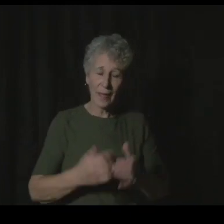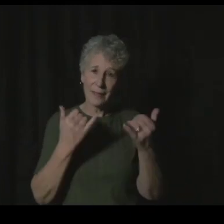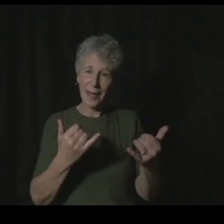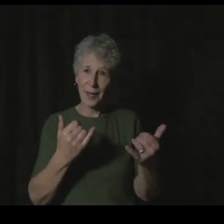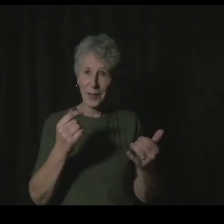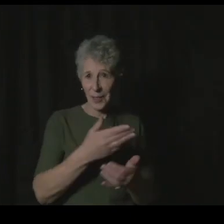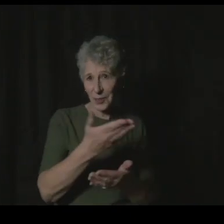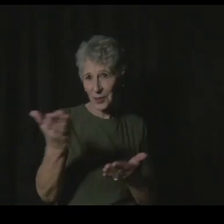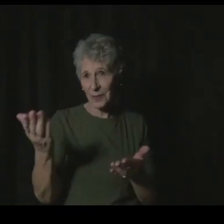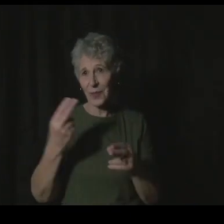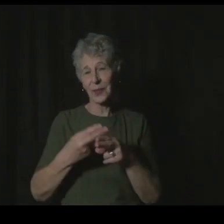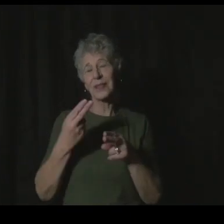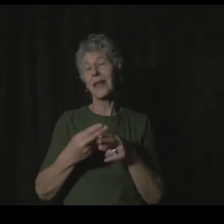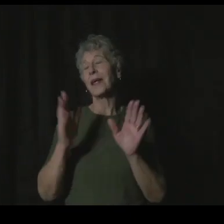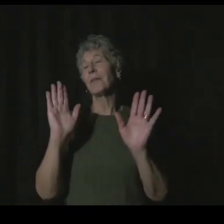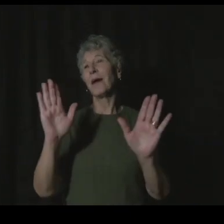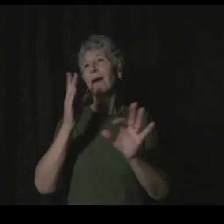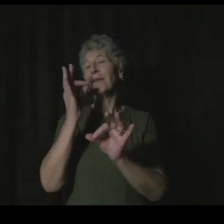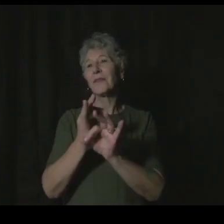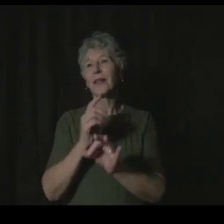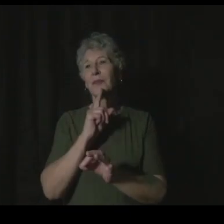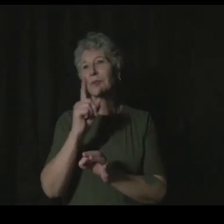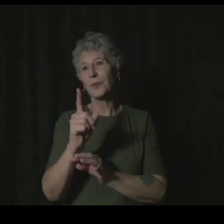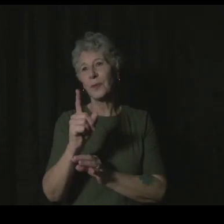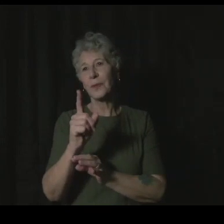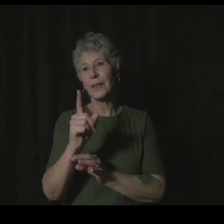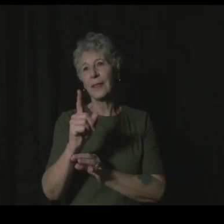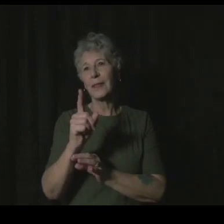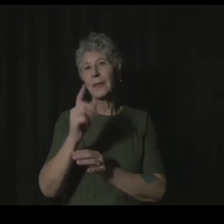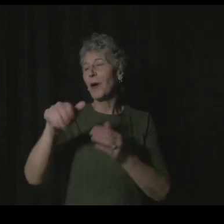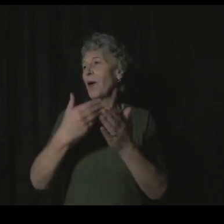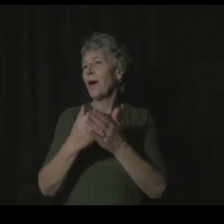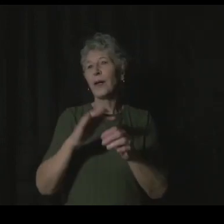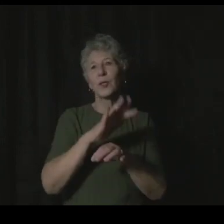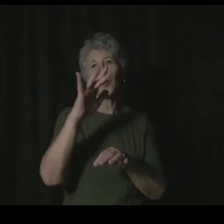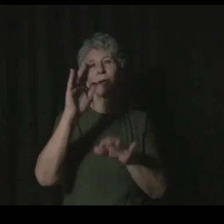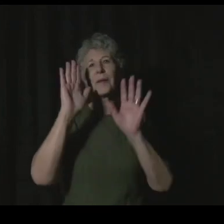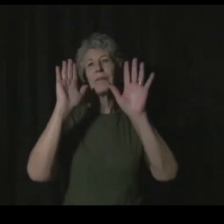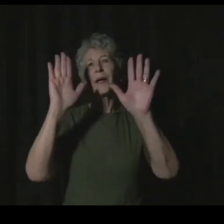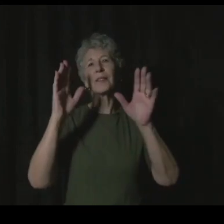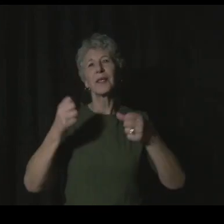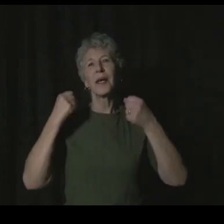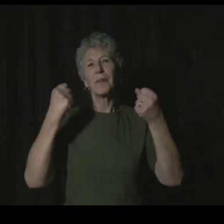unto him whose name is faithful and true. Be all glory, majesty, power,